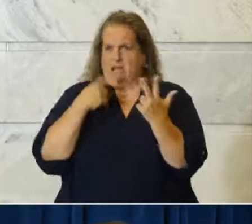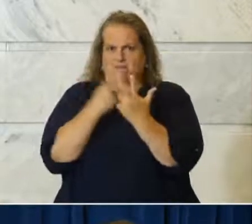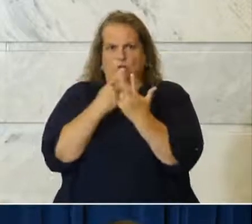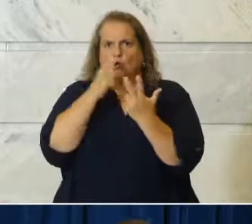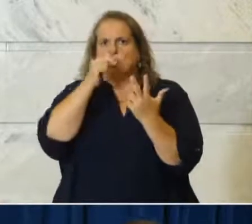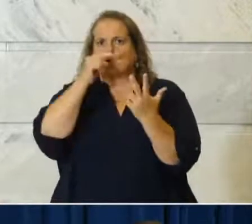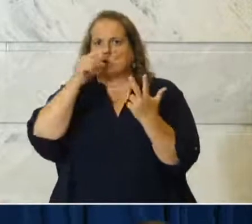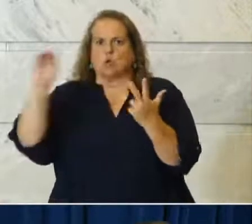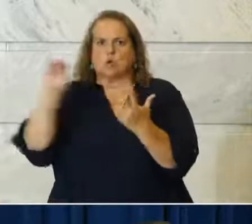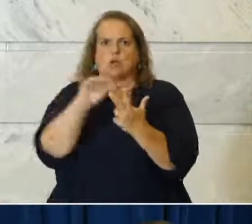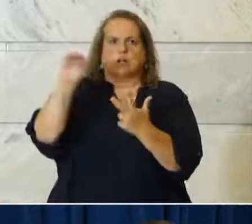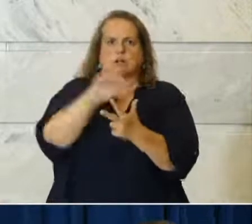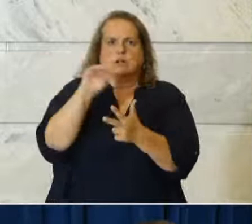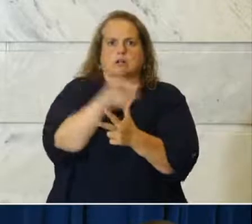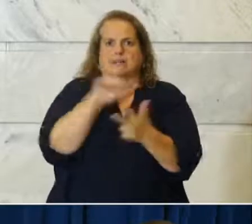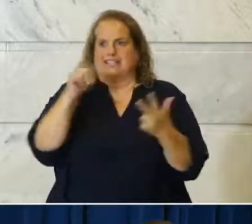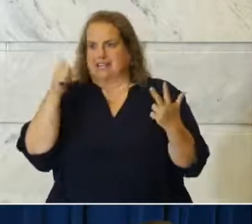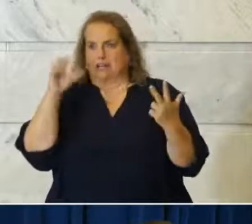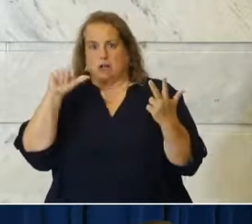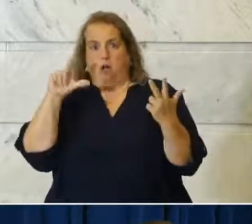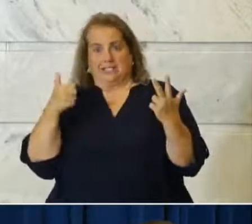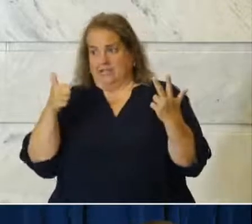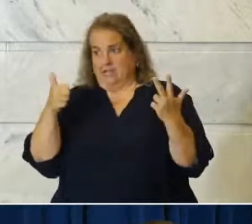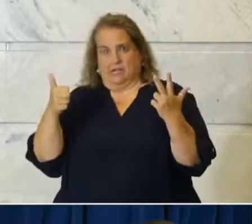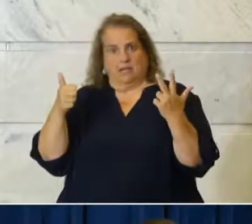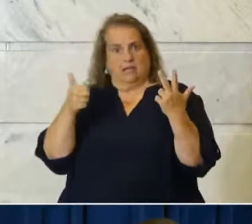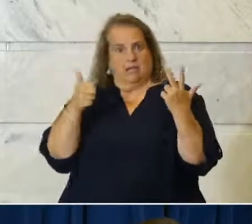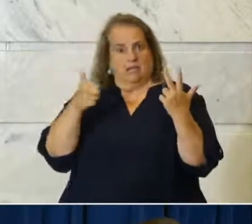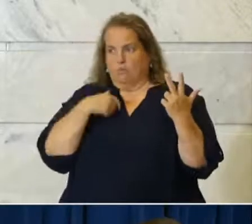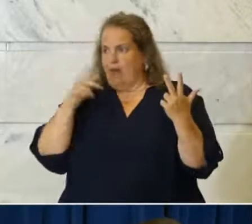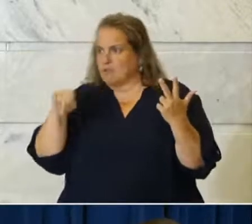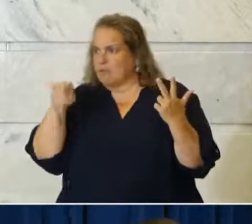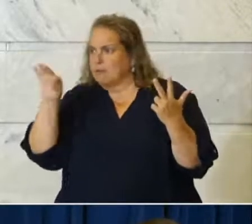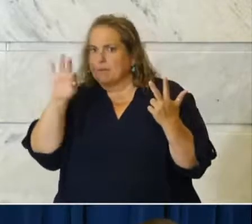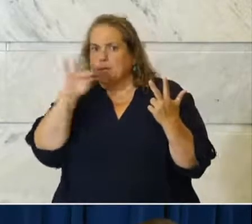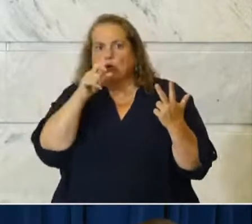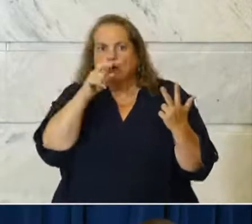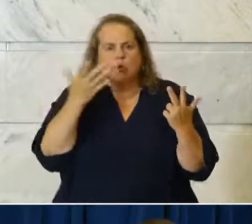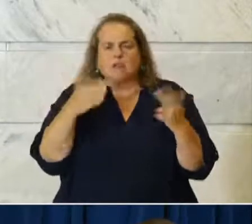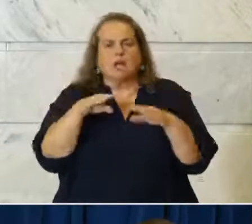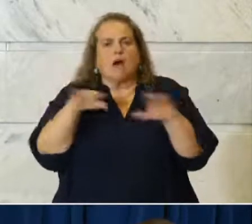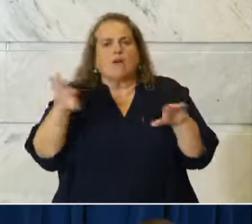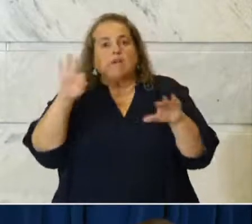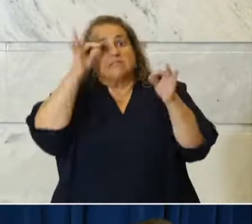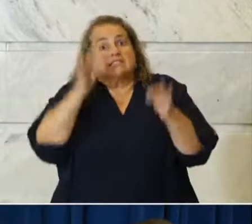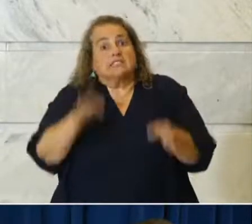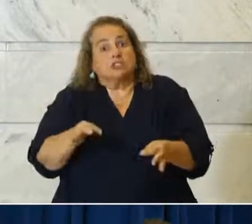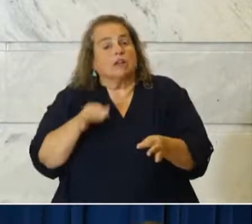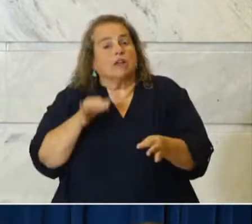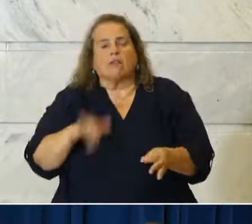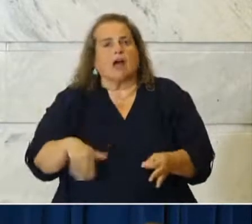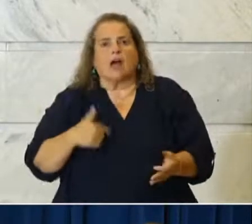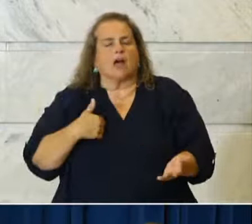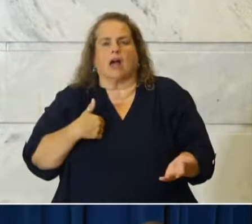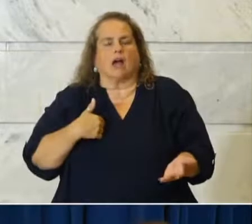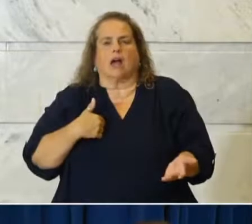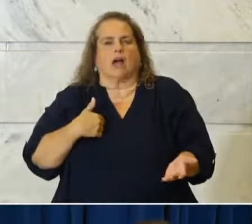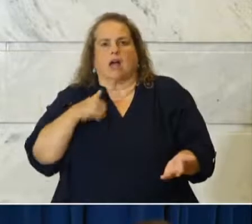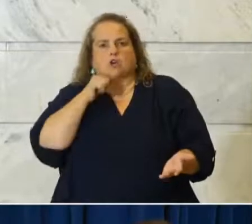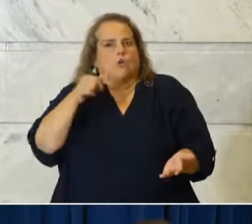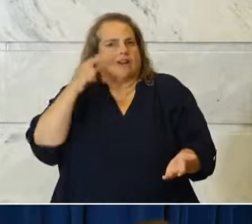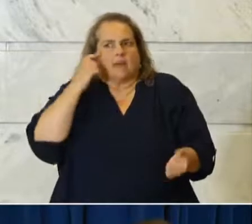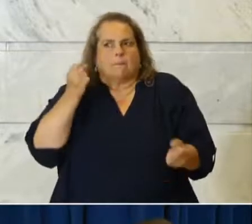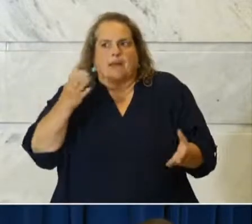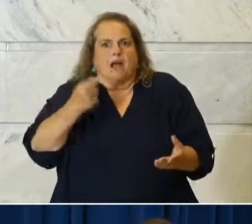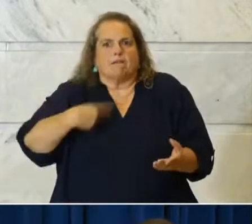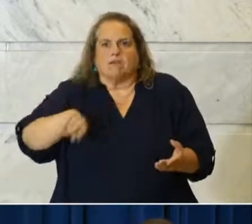who really is going to benefit, it is a level of decision making that I don't think a lot of us are